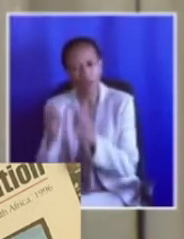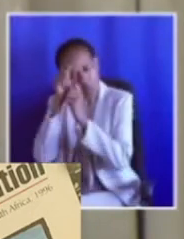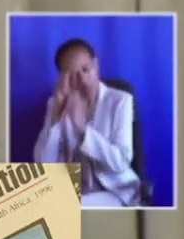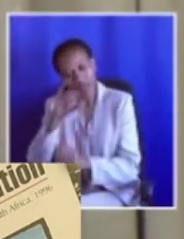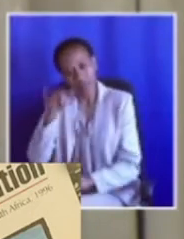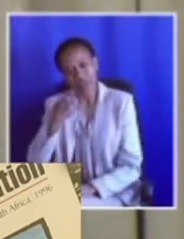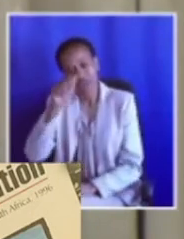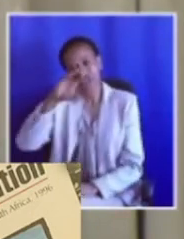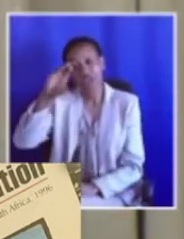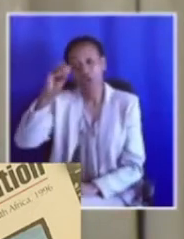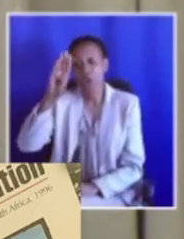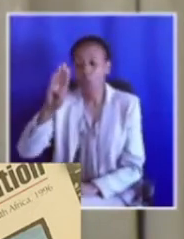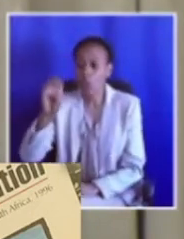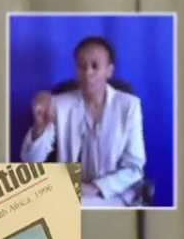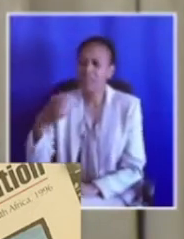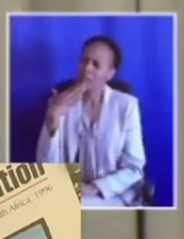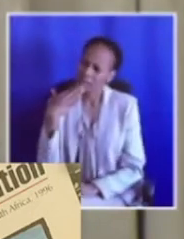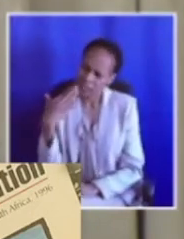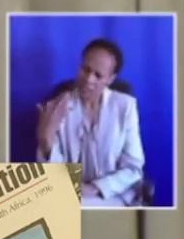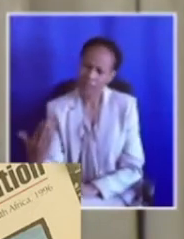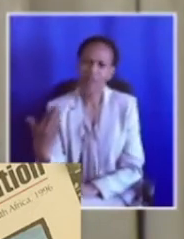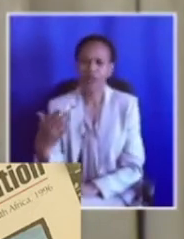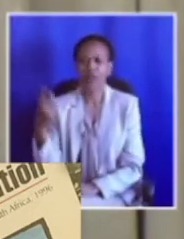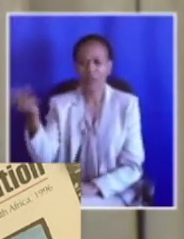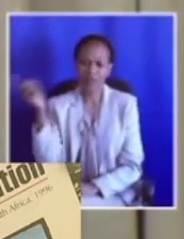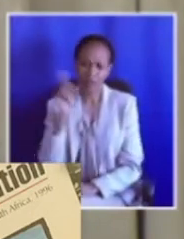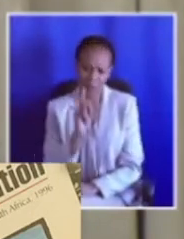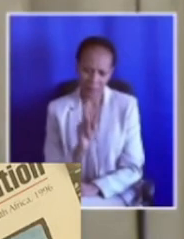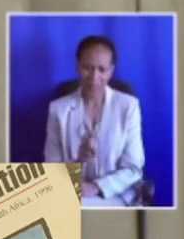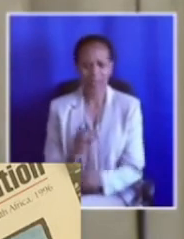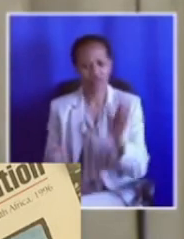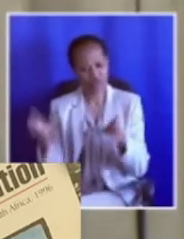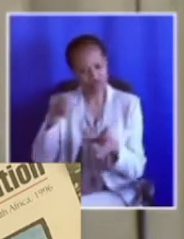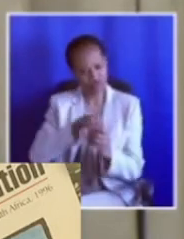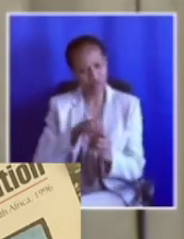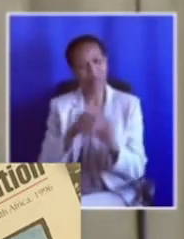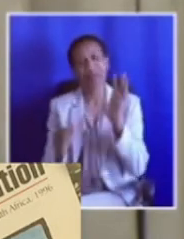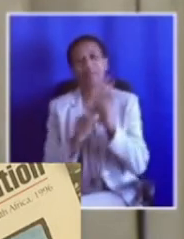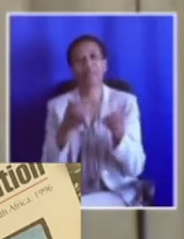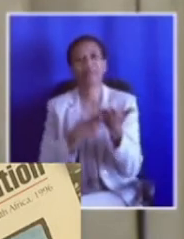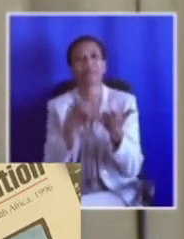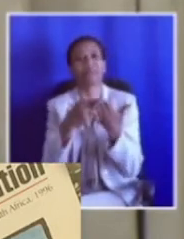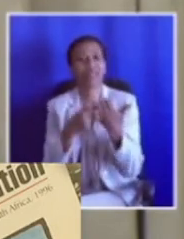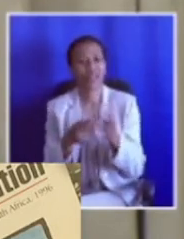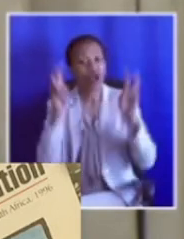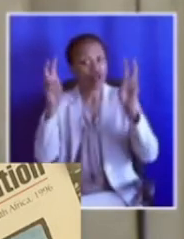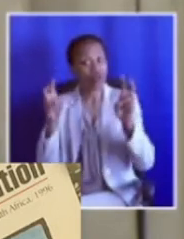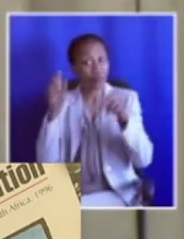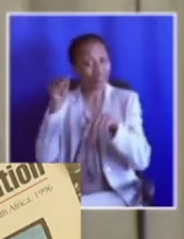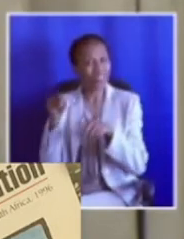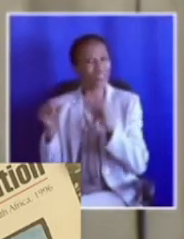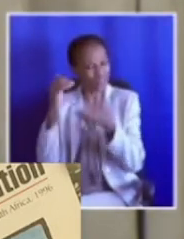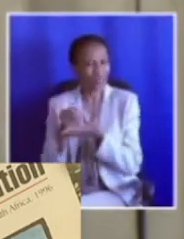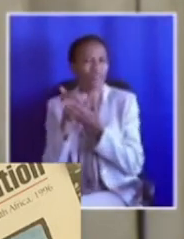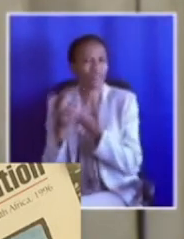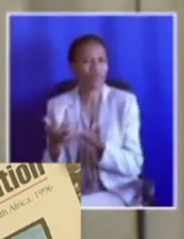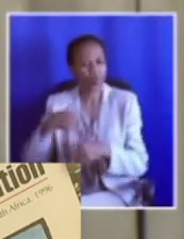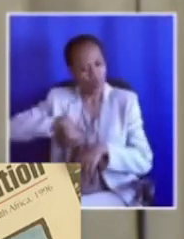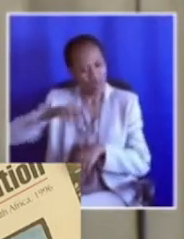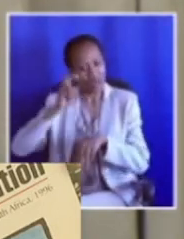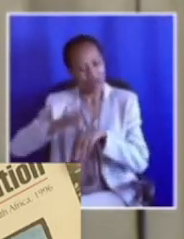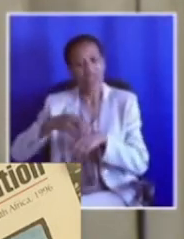thank you for carrying in this critically important debate, but also a very sensitive topic that needs to be addressed.